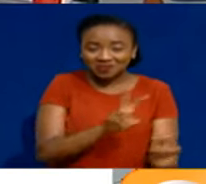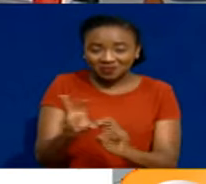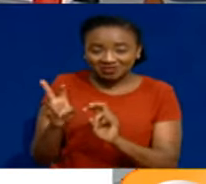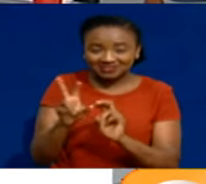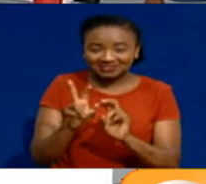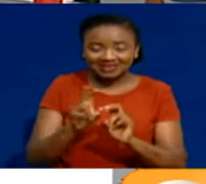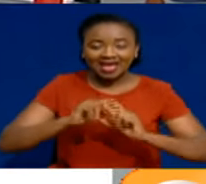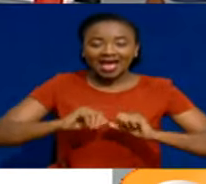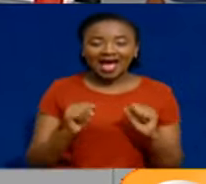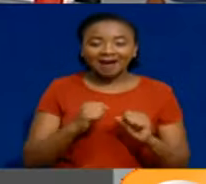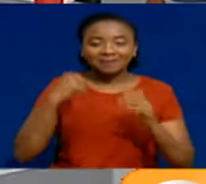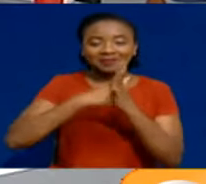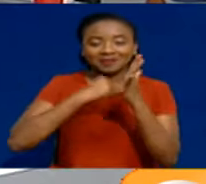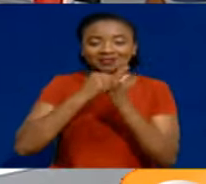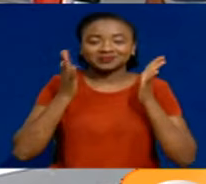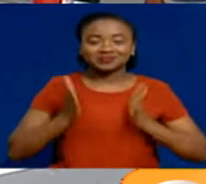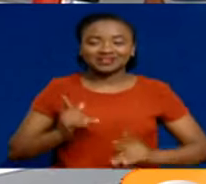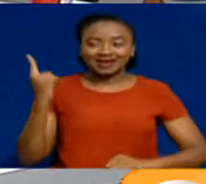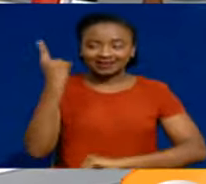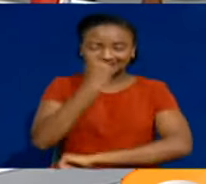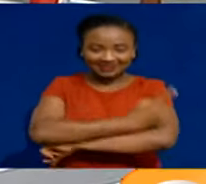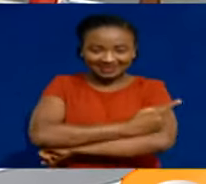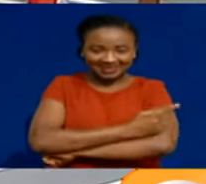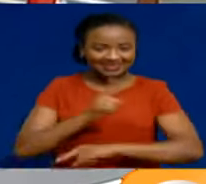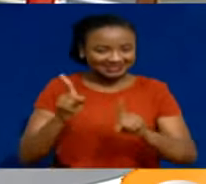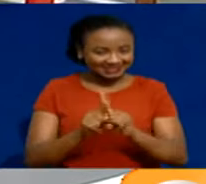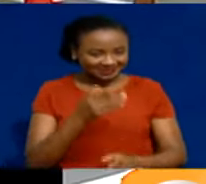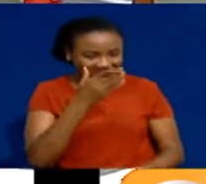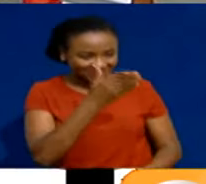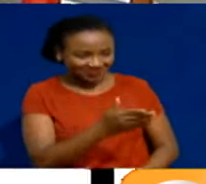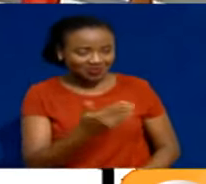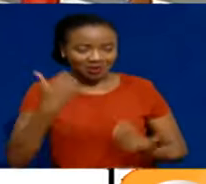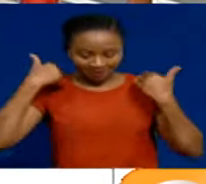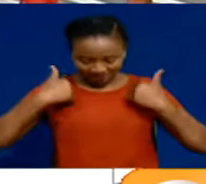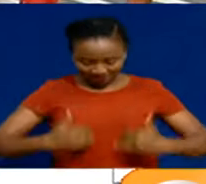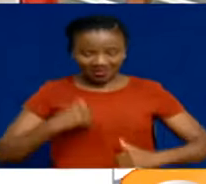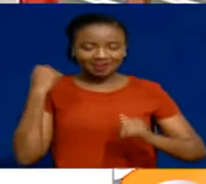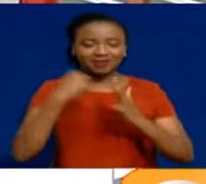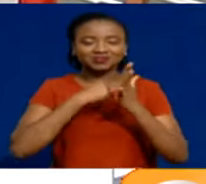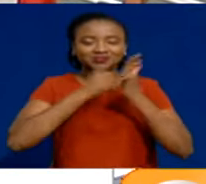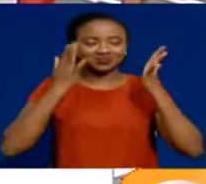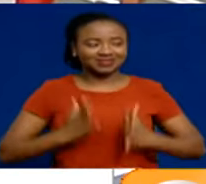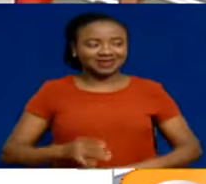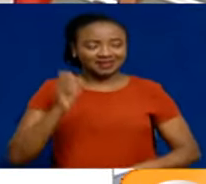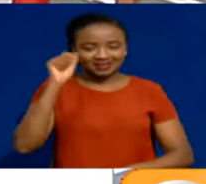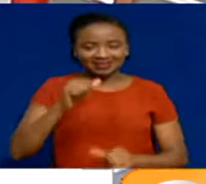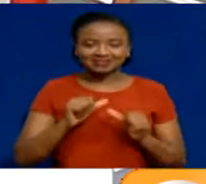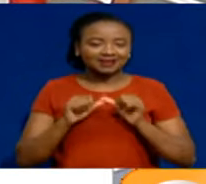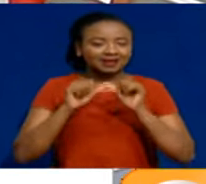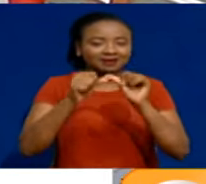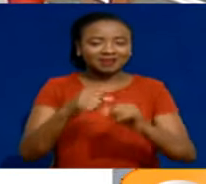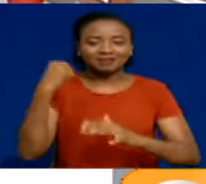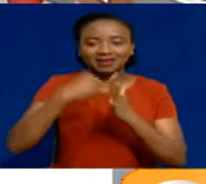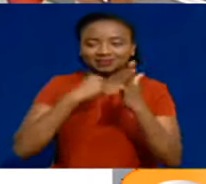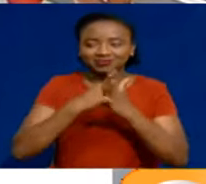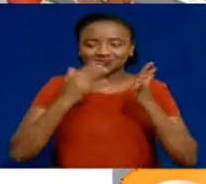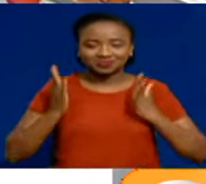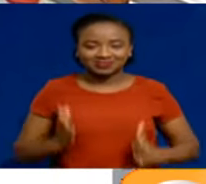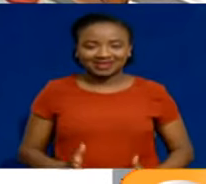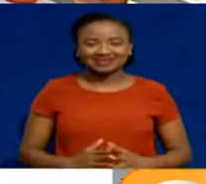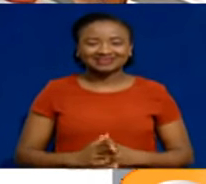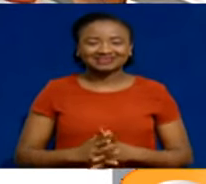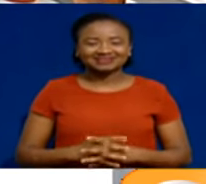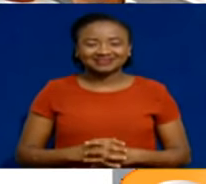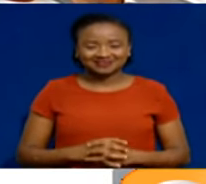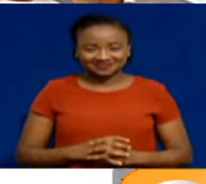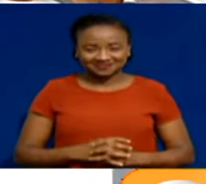of the show. Happy Mashuja Day to you. Happy Mashuja Day, SG. I'm a Shuja. You are a Shuja. And I remember Shujas who were there before me. Yes. Like